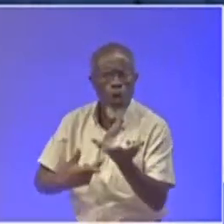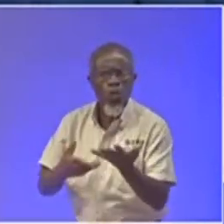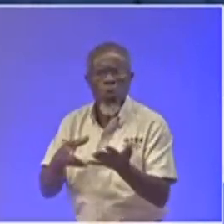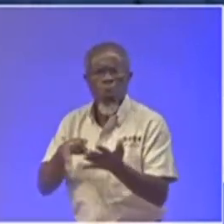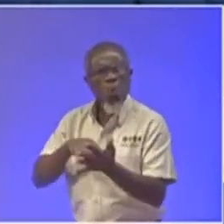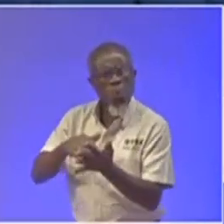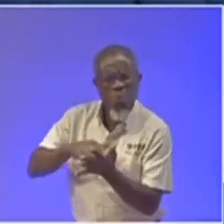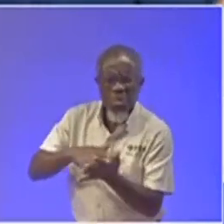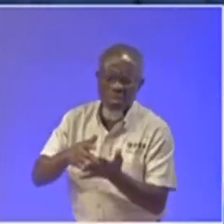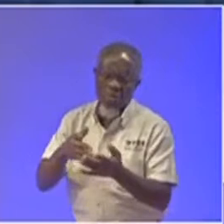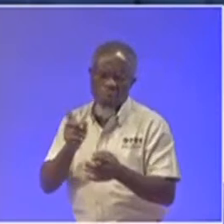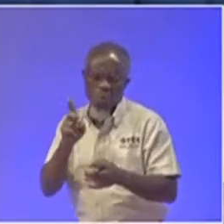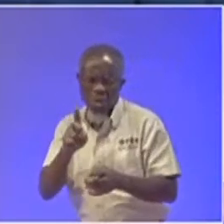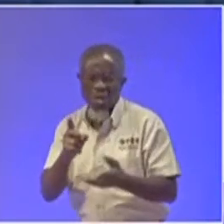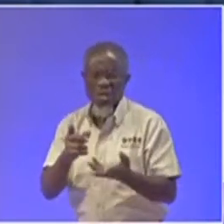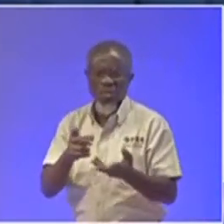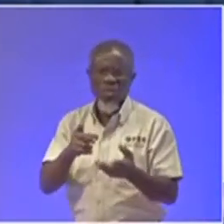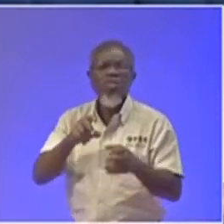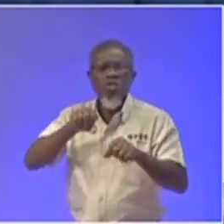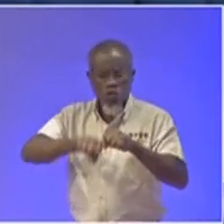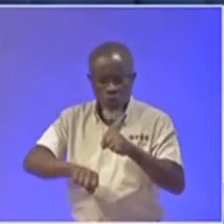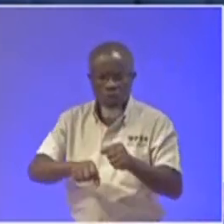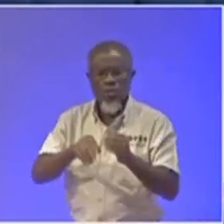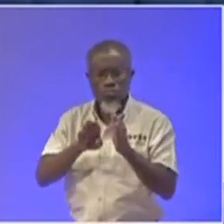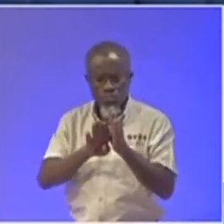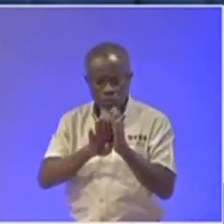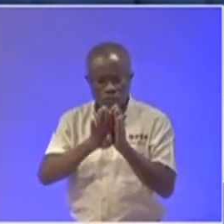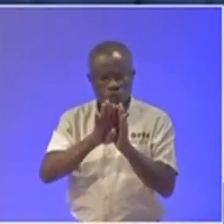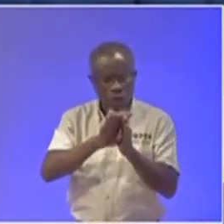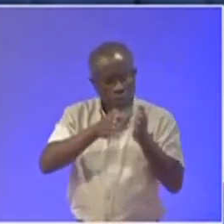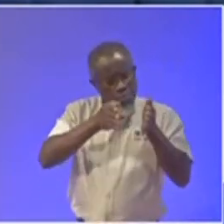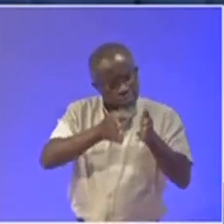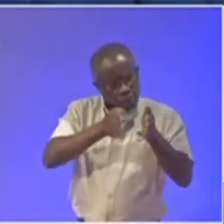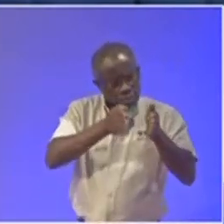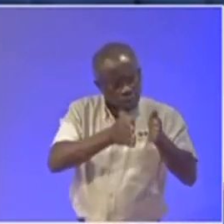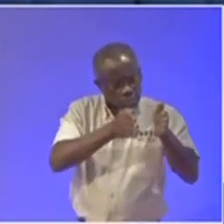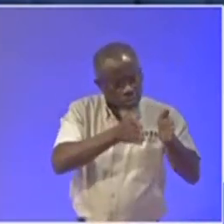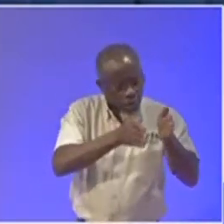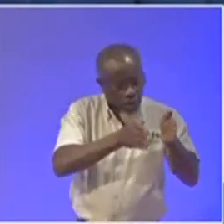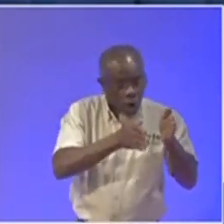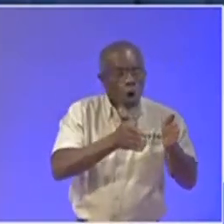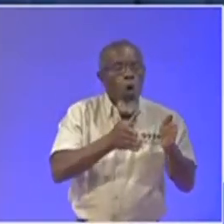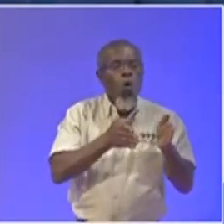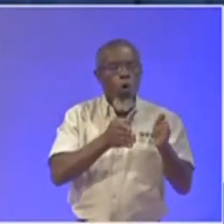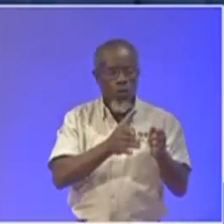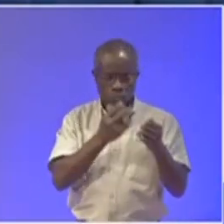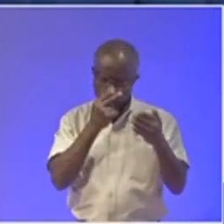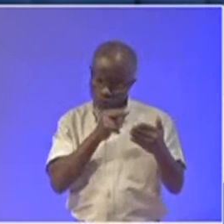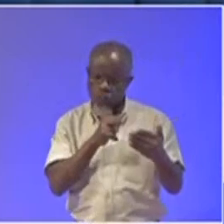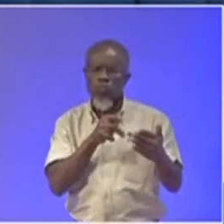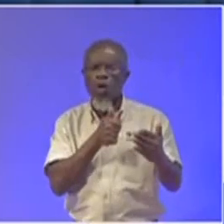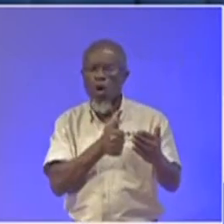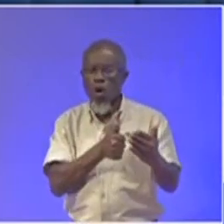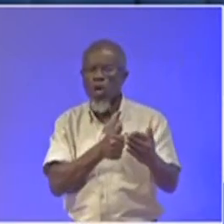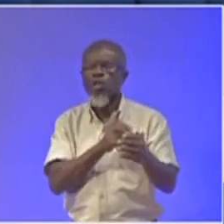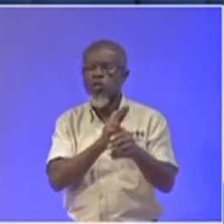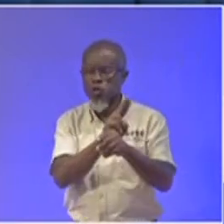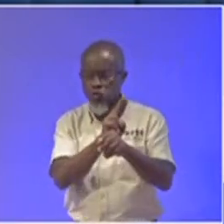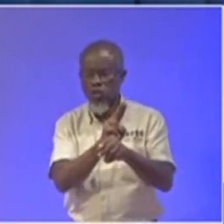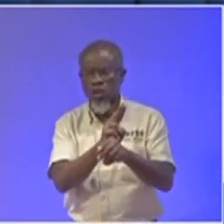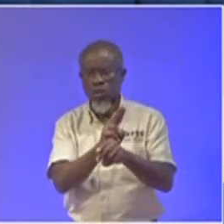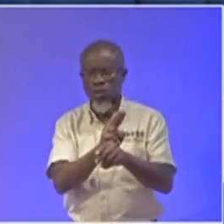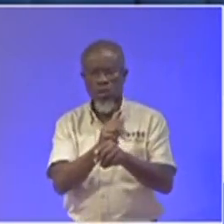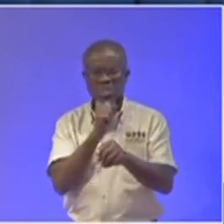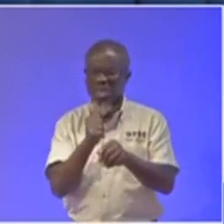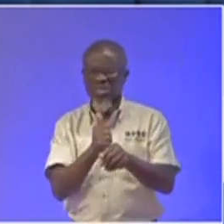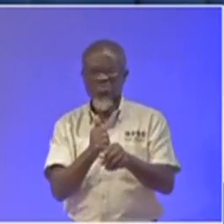and then put the plan in place. Yeah. And it's not just a willy-willy. Yeah. There's a new word I learned the other